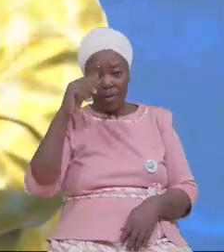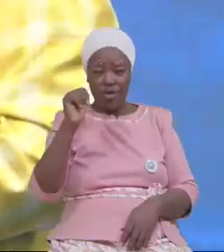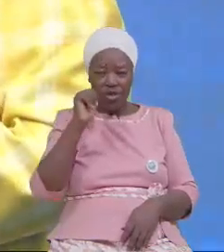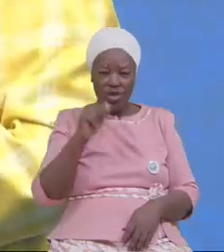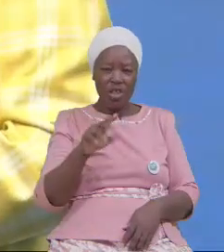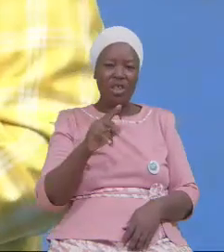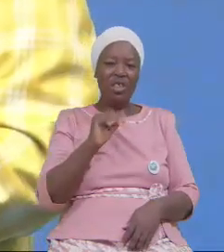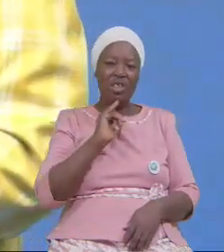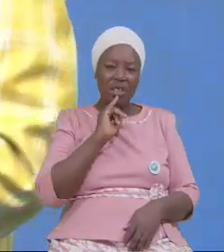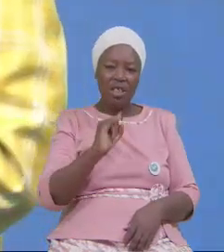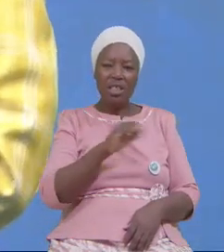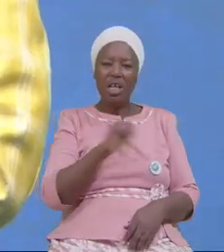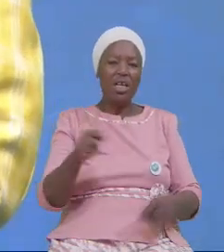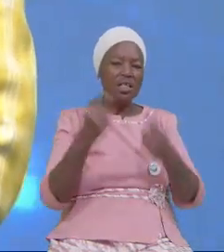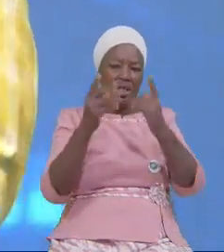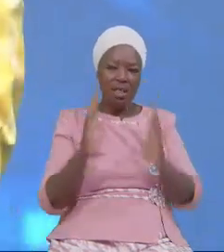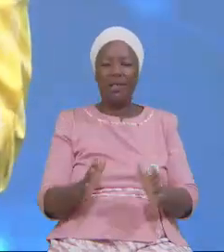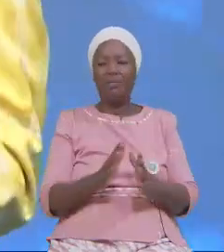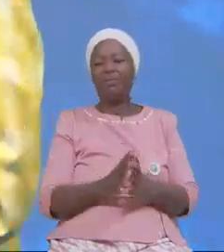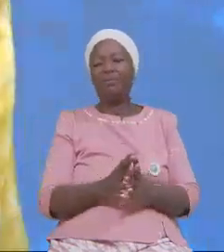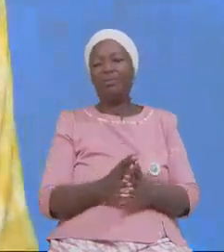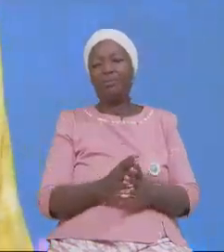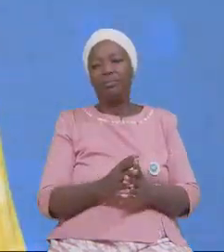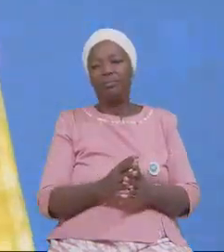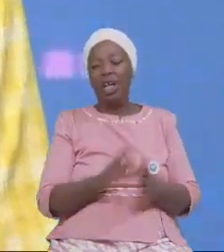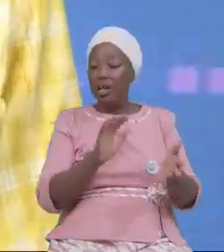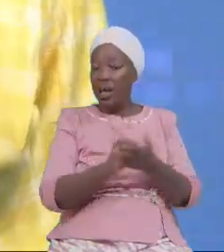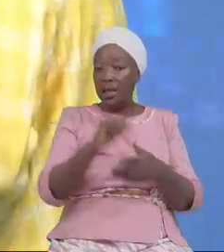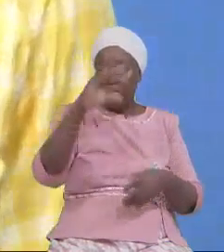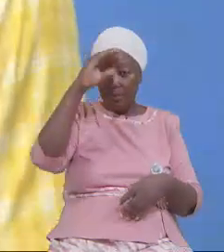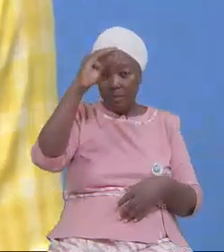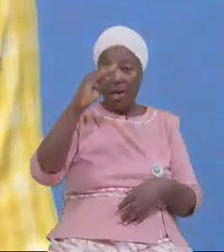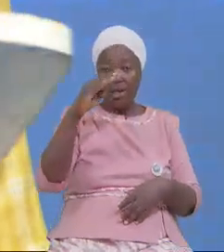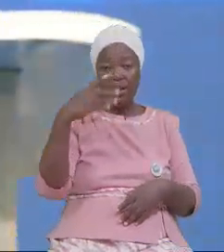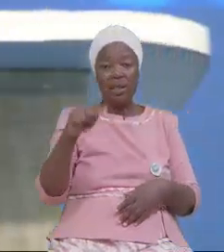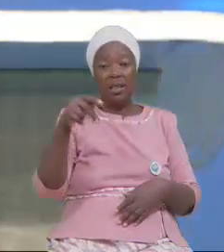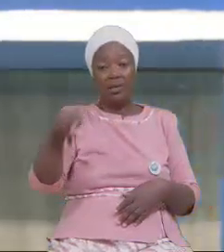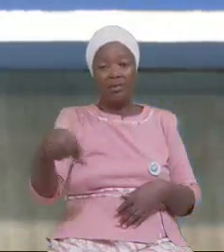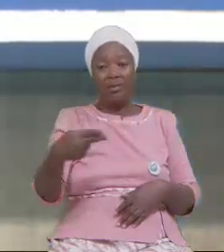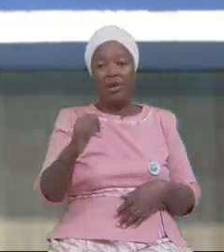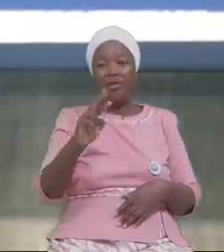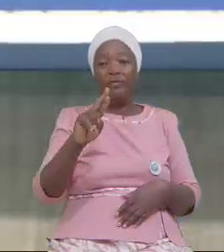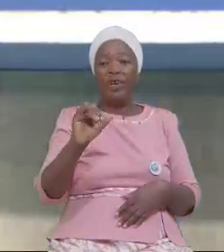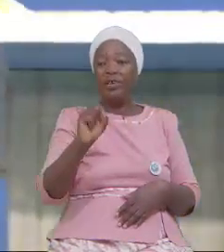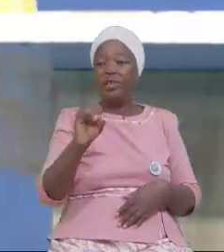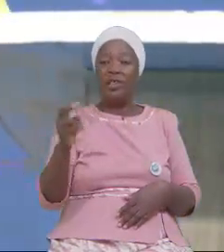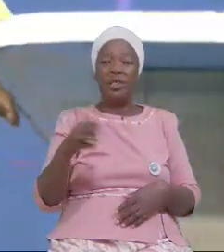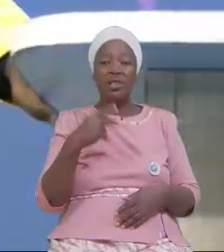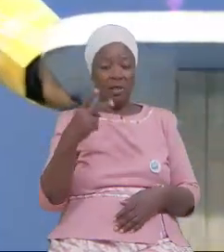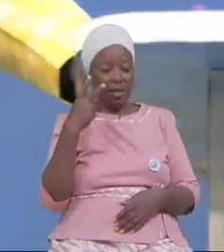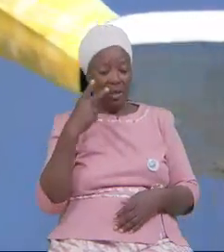is a sinner. That man, the Pharisee, what he said is